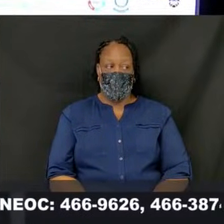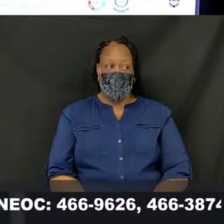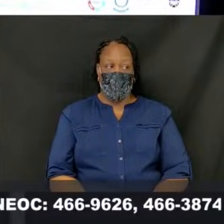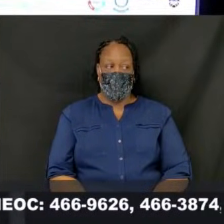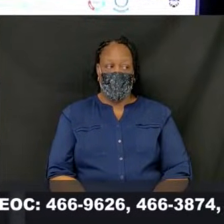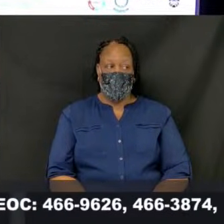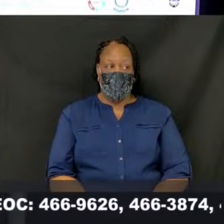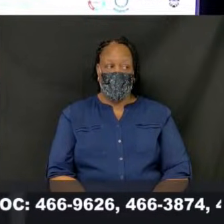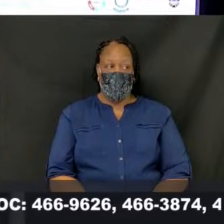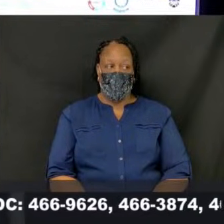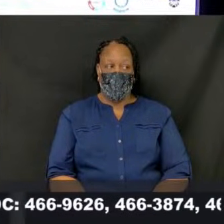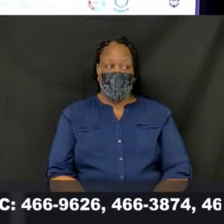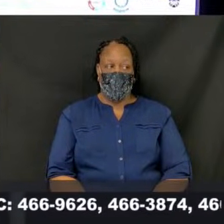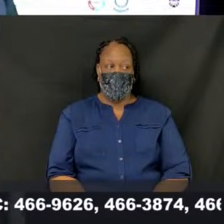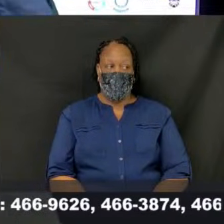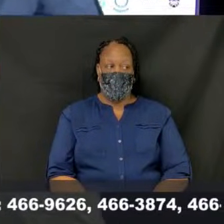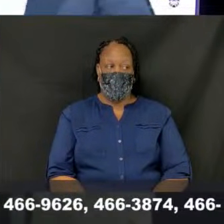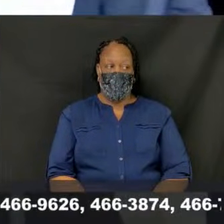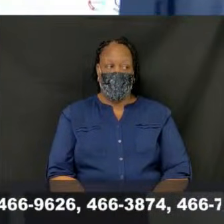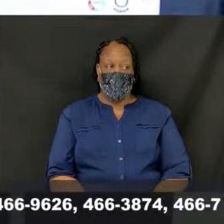Yeah.